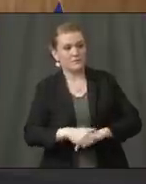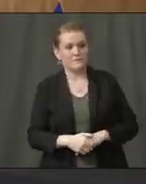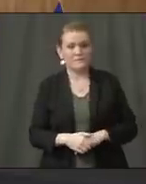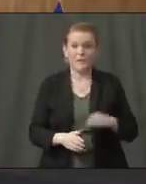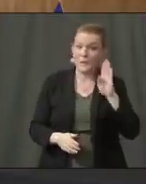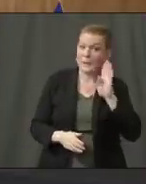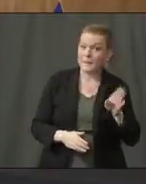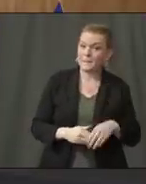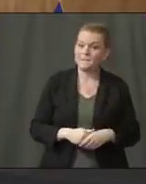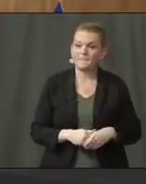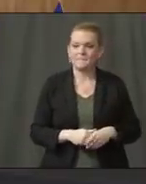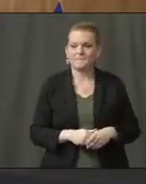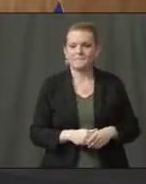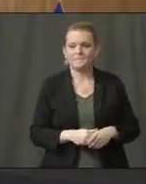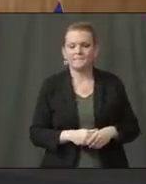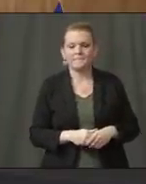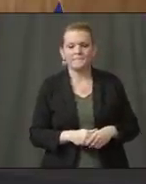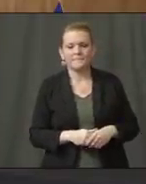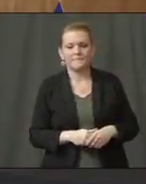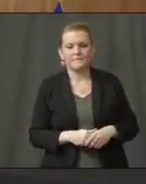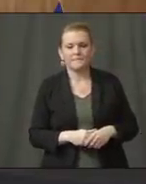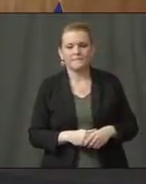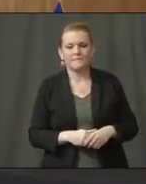Hello. Can you hear me? Hey.